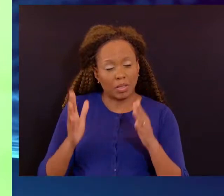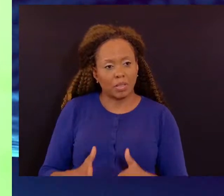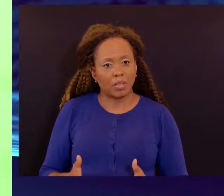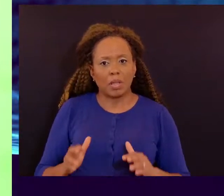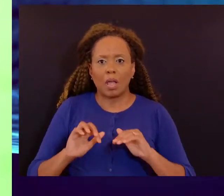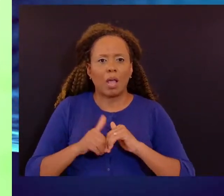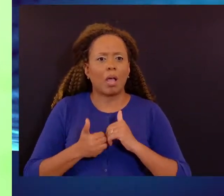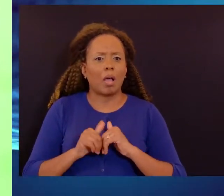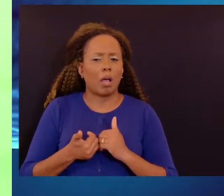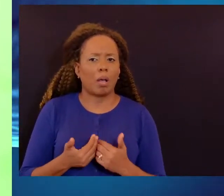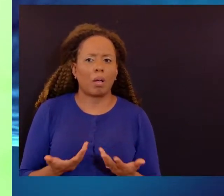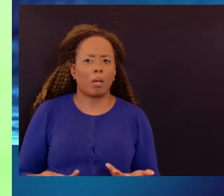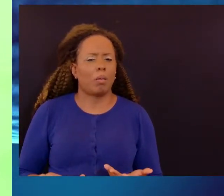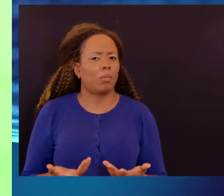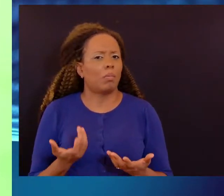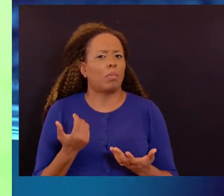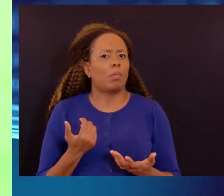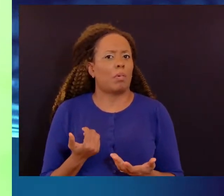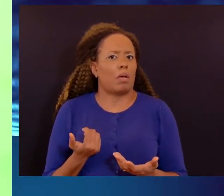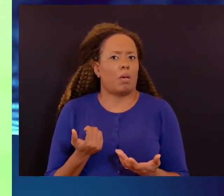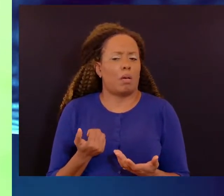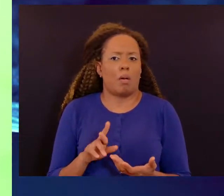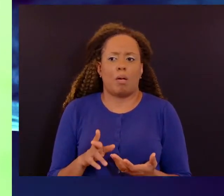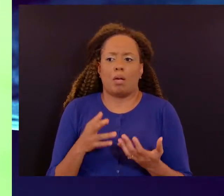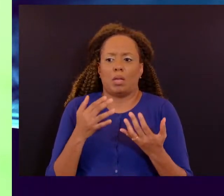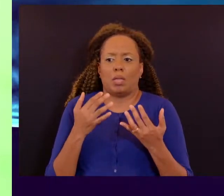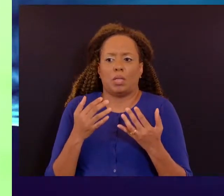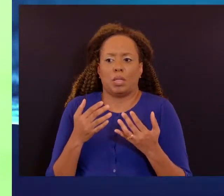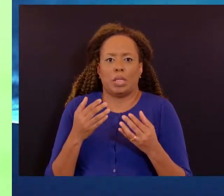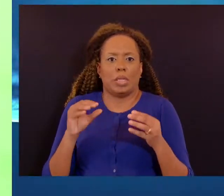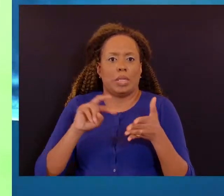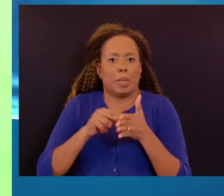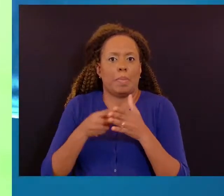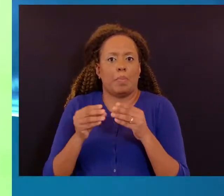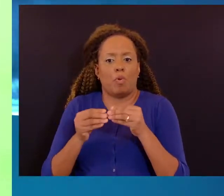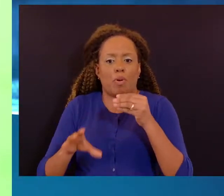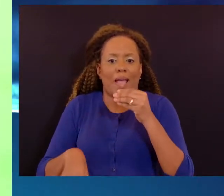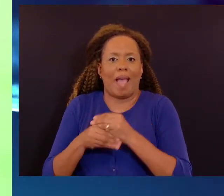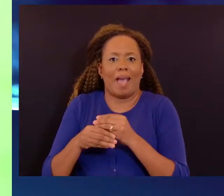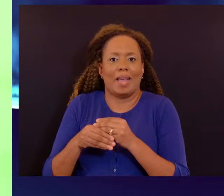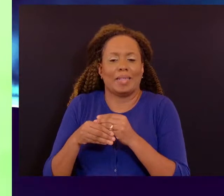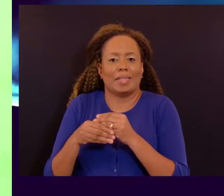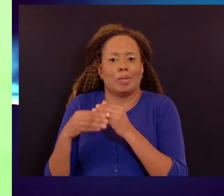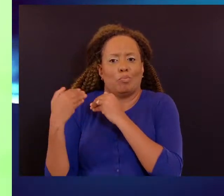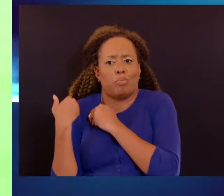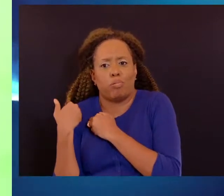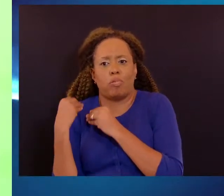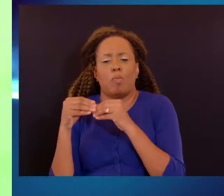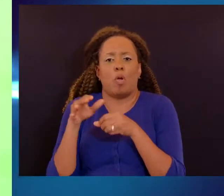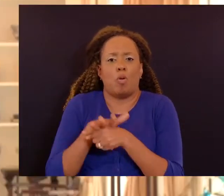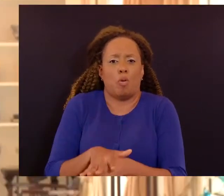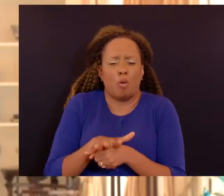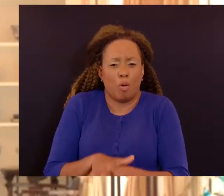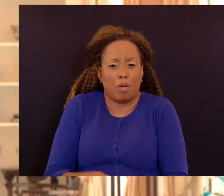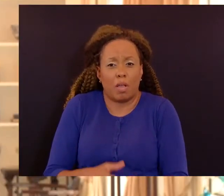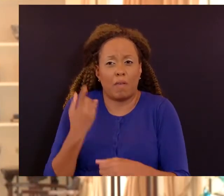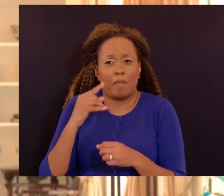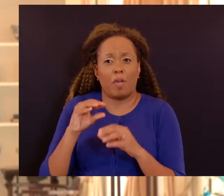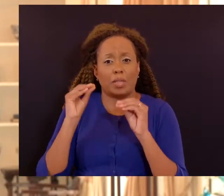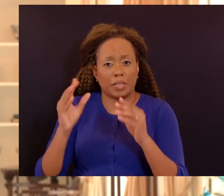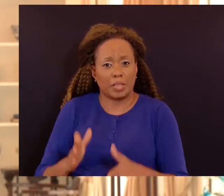does this put a strain on the pool of teachers that we have in Barbados? Thank you for the